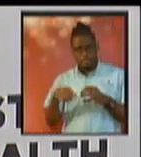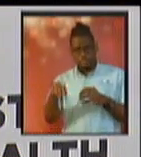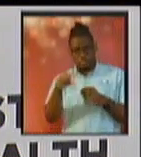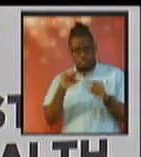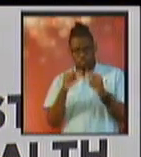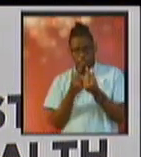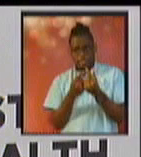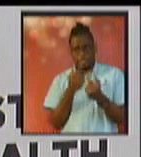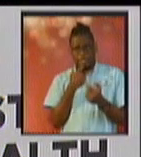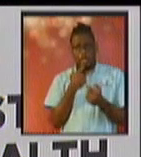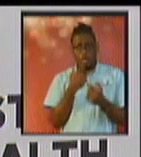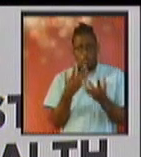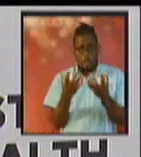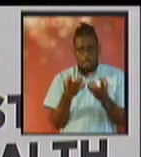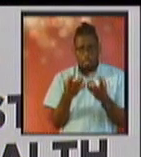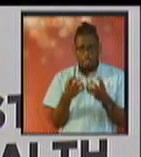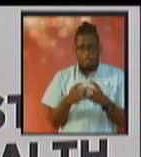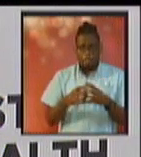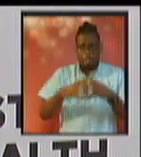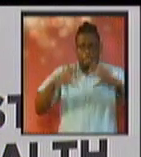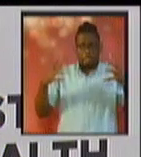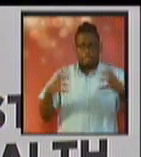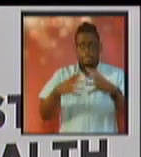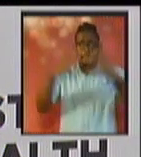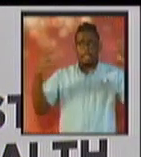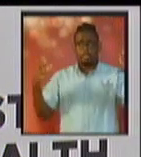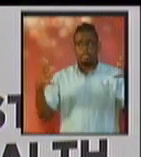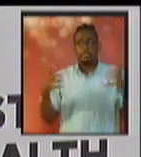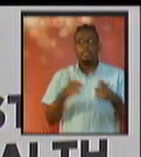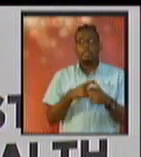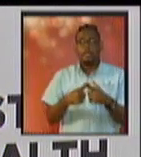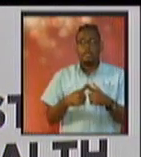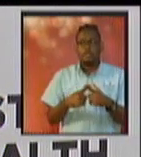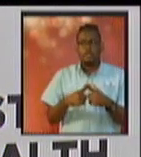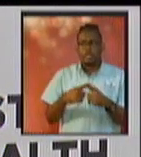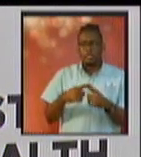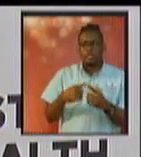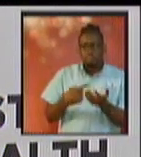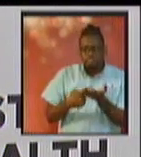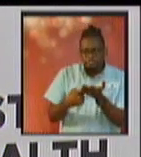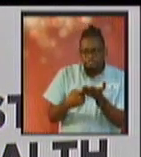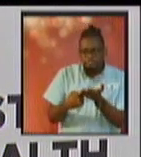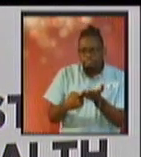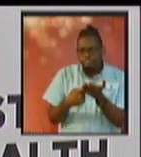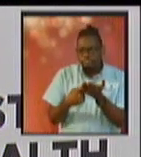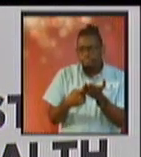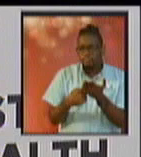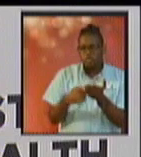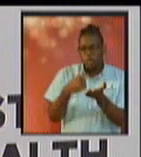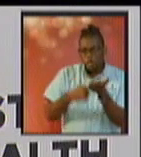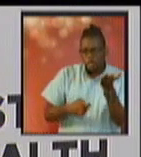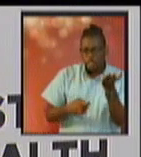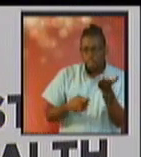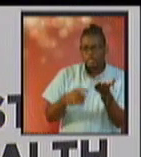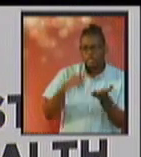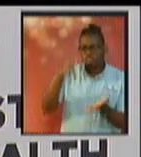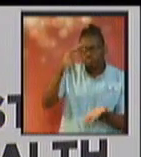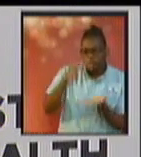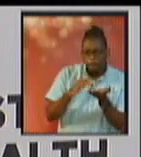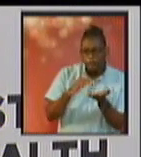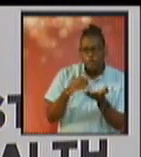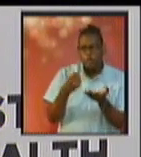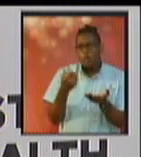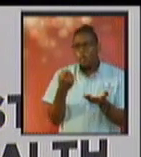price accordingly. If they say they want a small quantity of the Pfizer-BioNTech vaccine, we will do so accordingly.